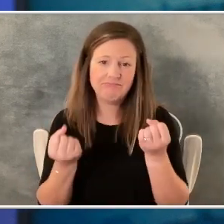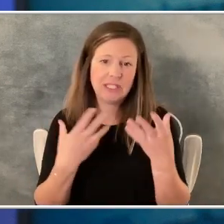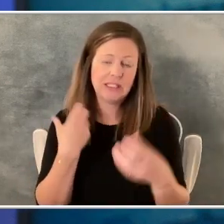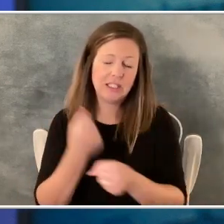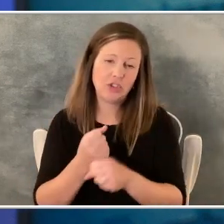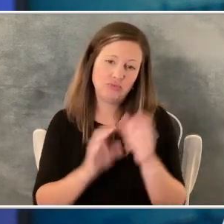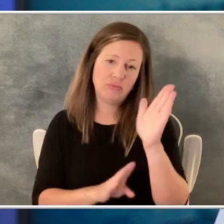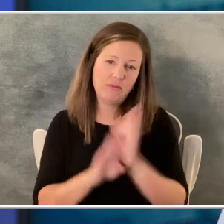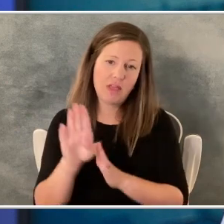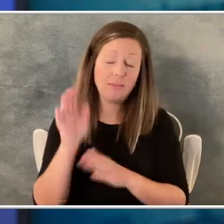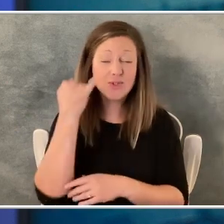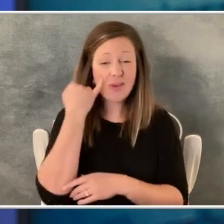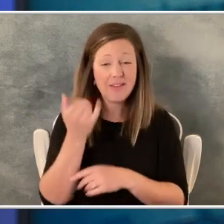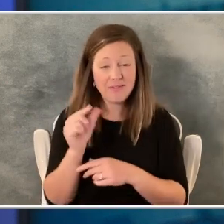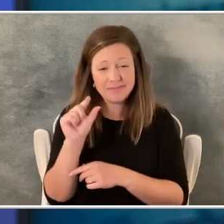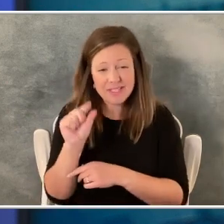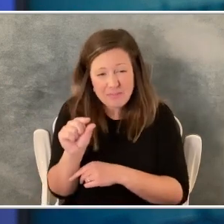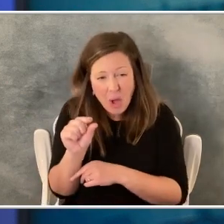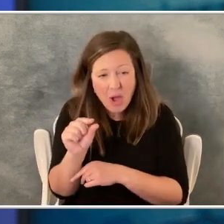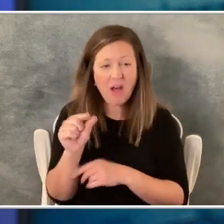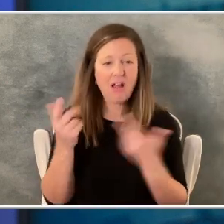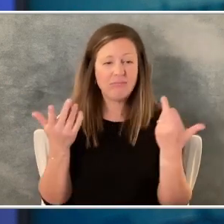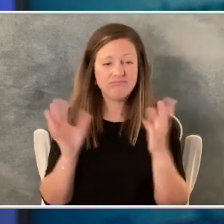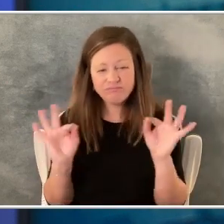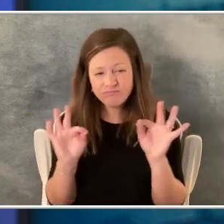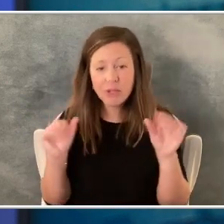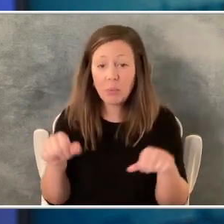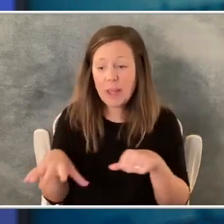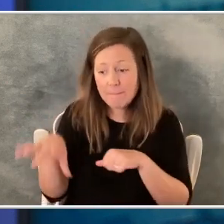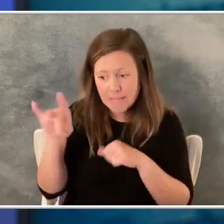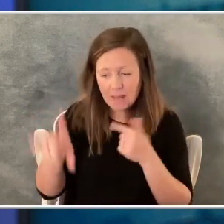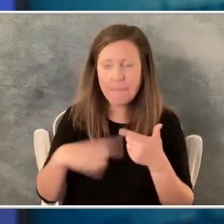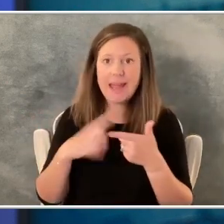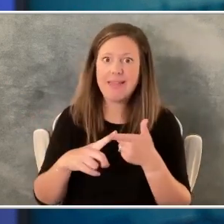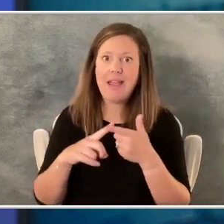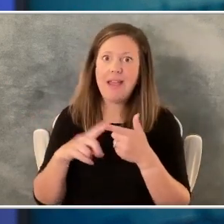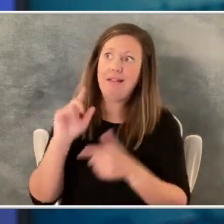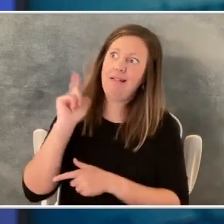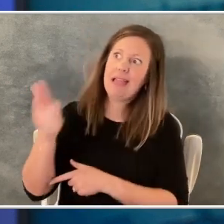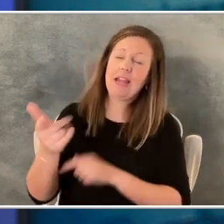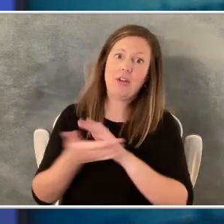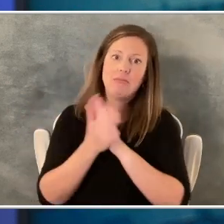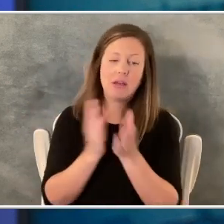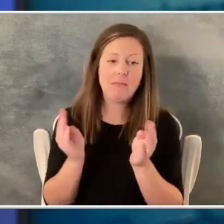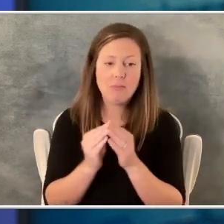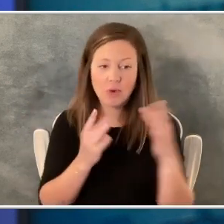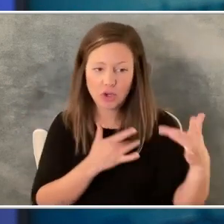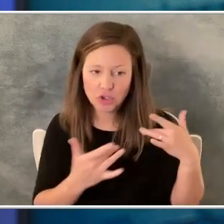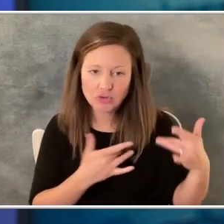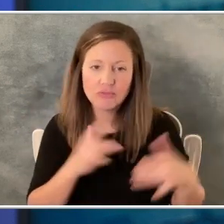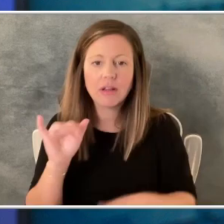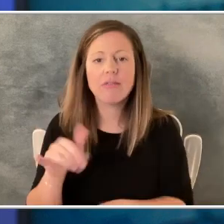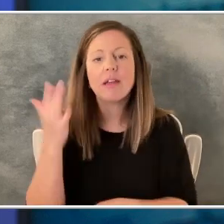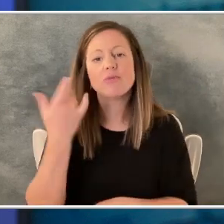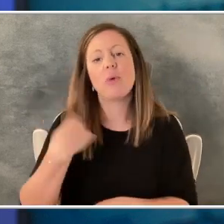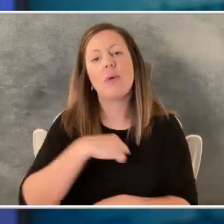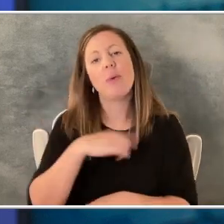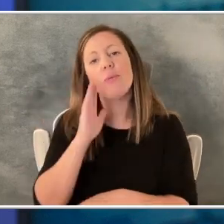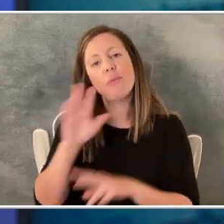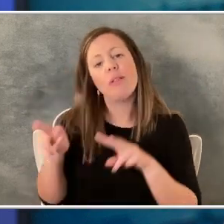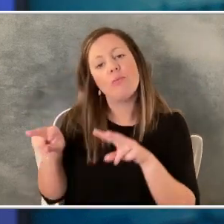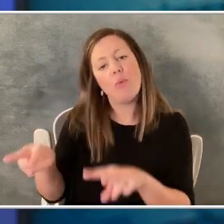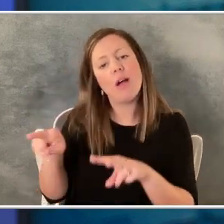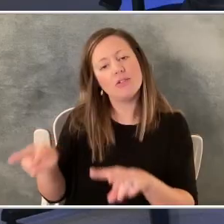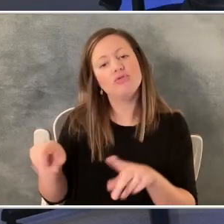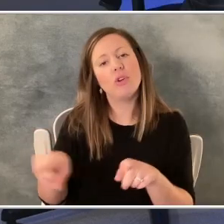small early on, but it may take time for it to really show and become something concerning, and that's why we do surveillance or watch these, and you get annual screening as